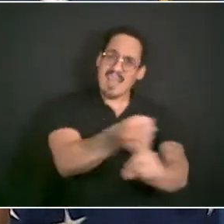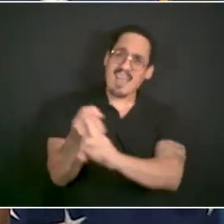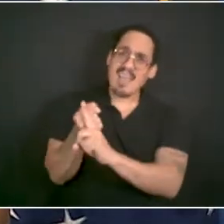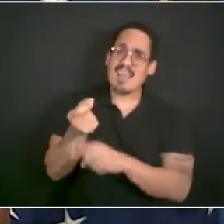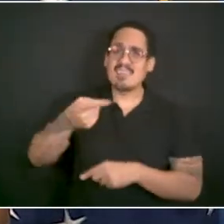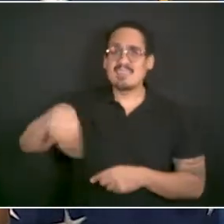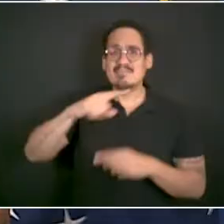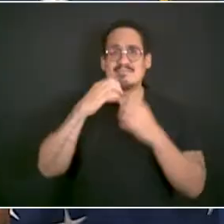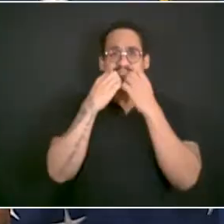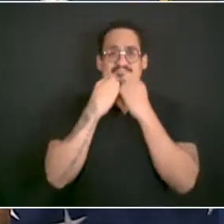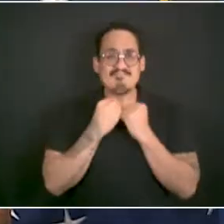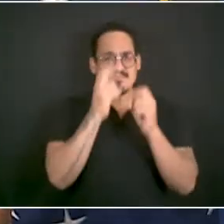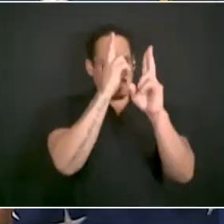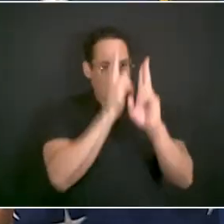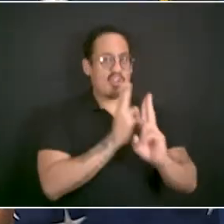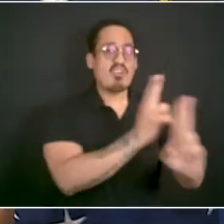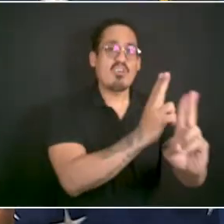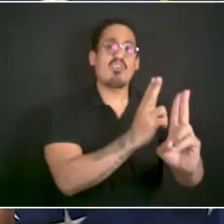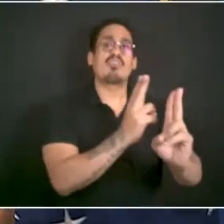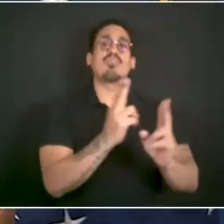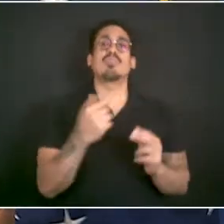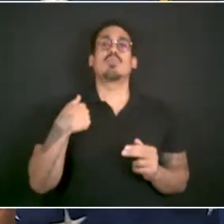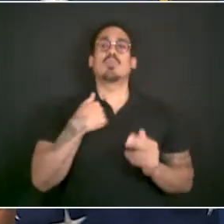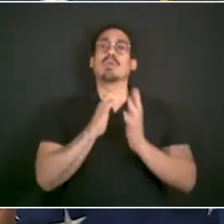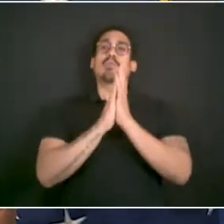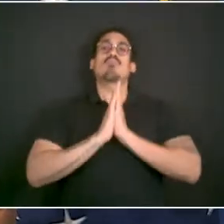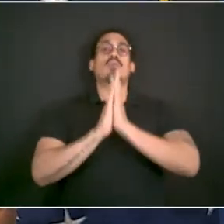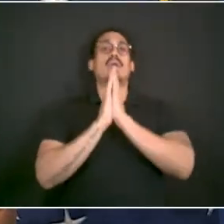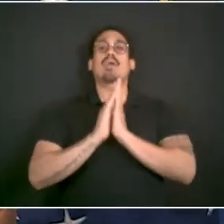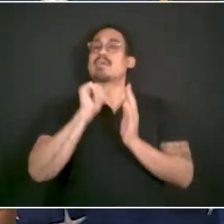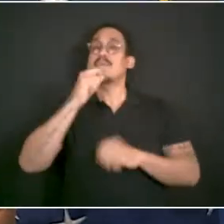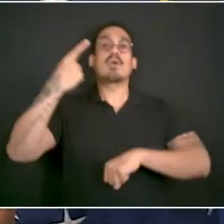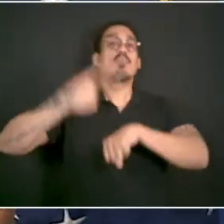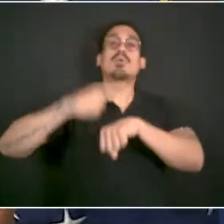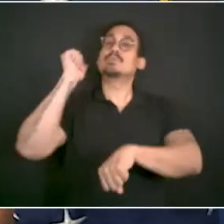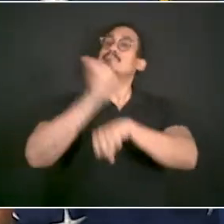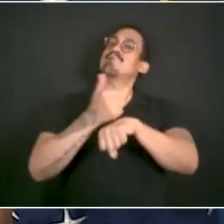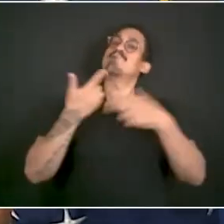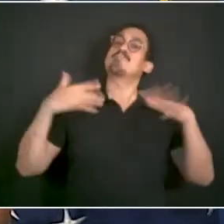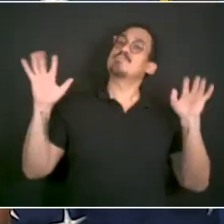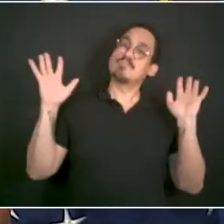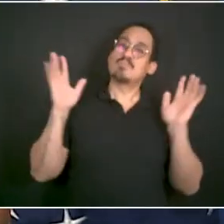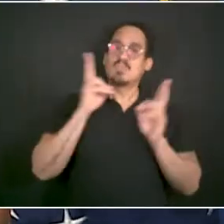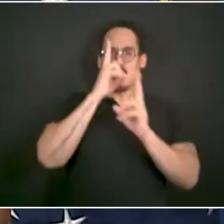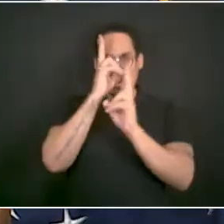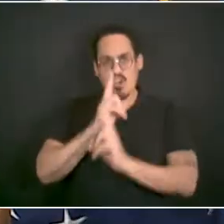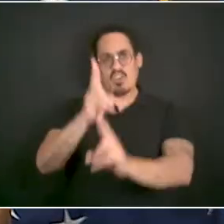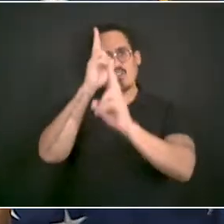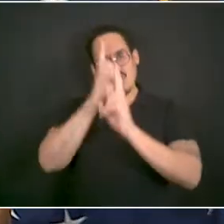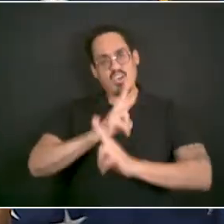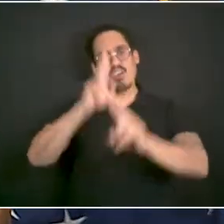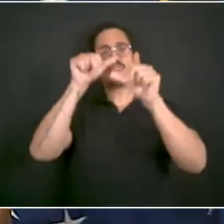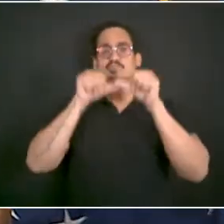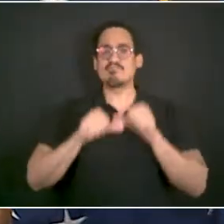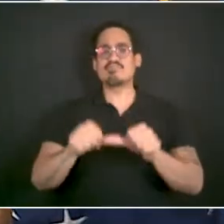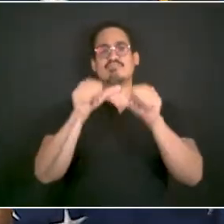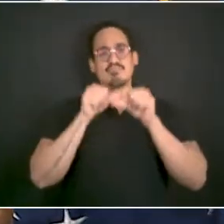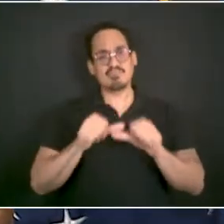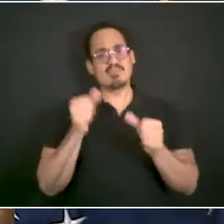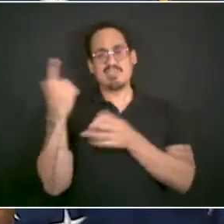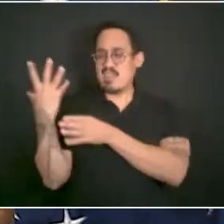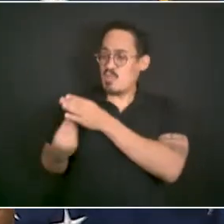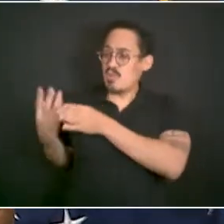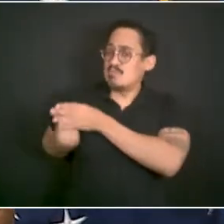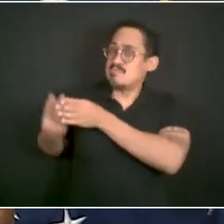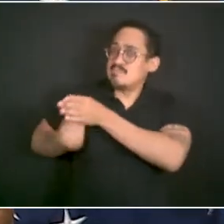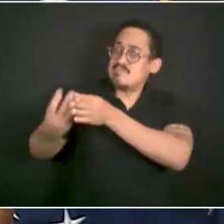pray this is the first of what will be many, many more monuments to our brothers and sisters who've served in these wars since the towers fell. We look at 9/11, we